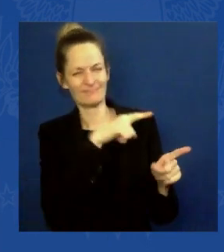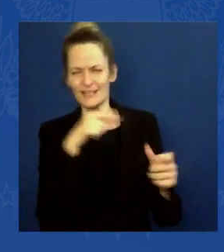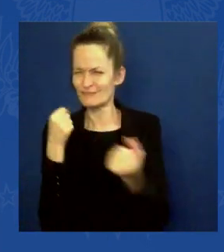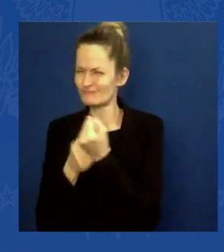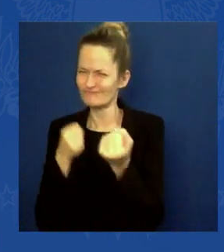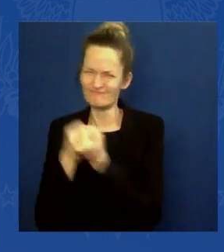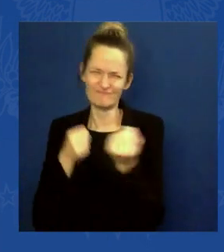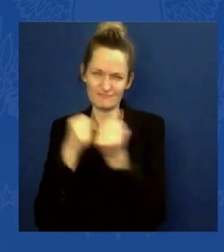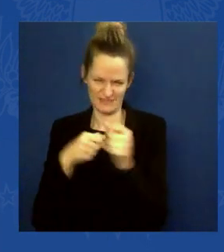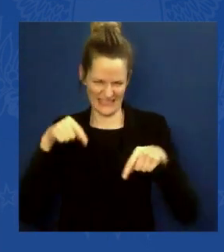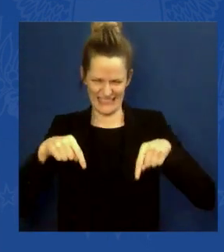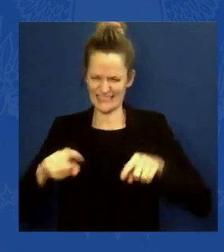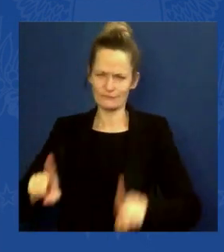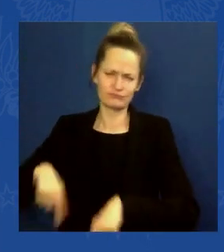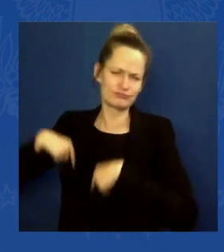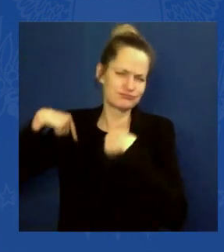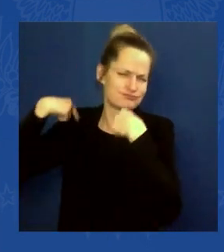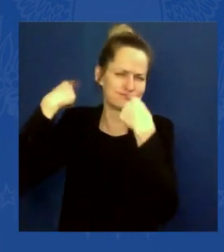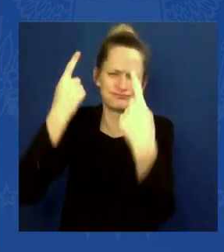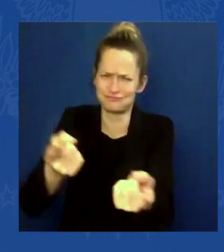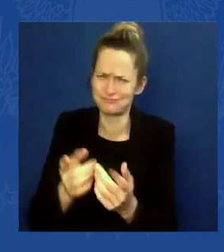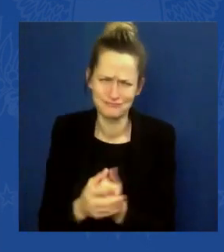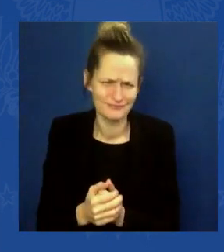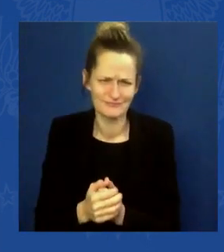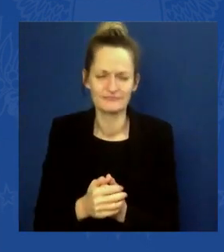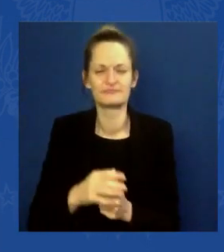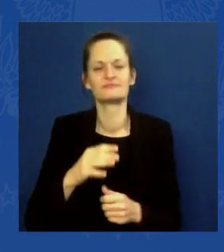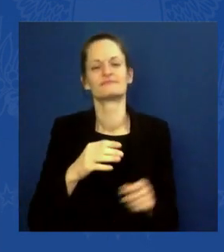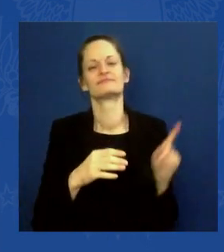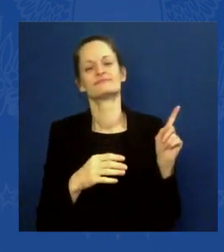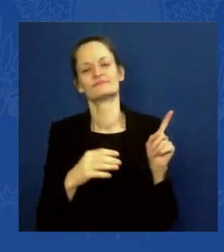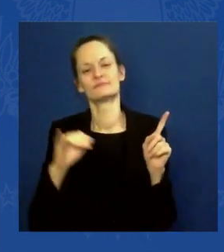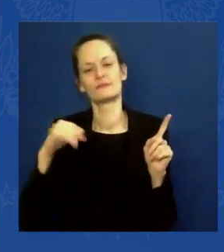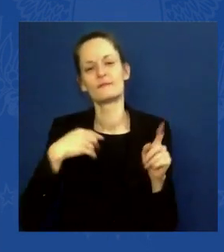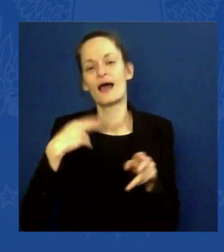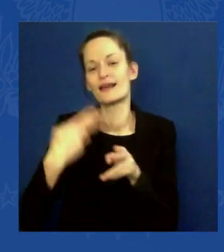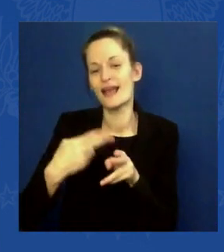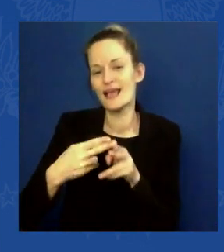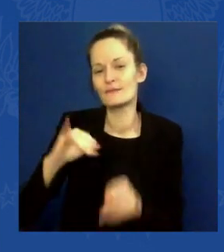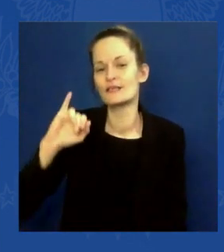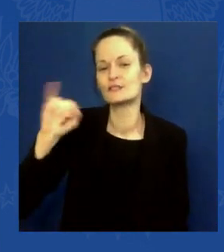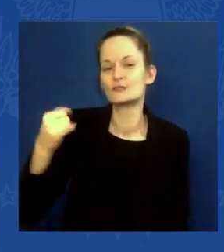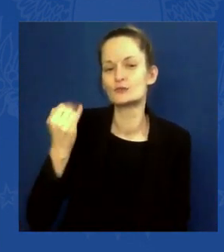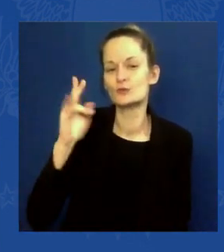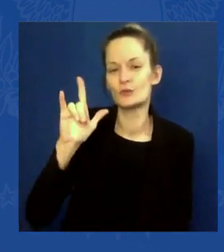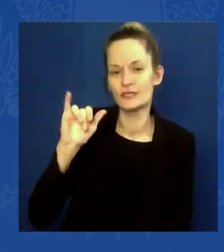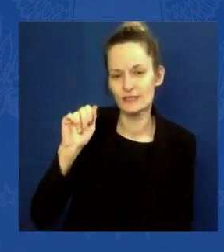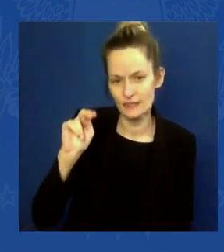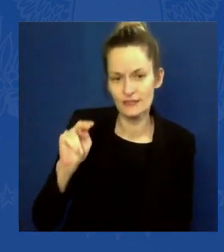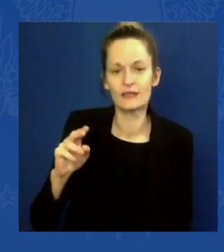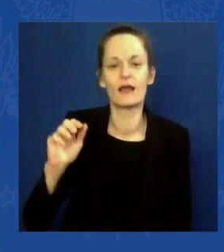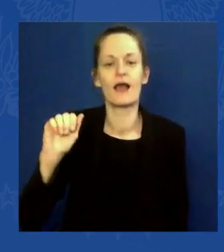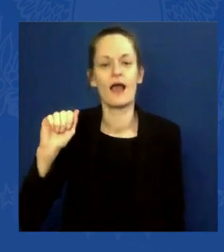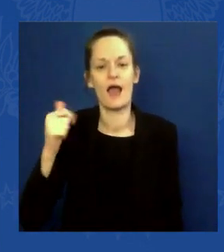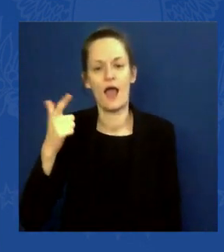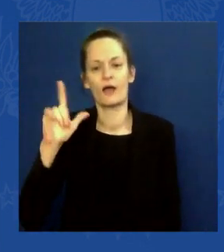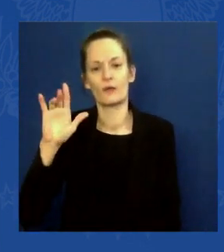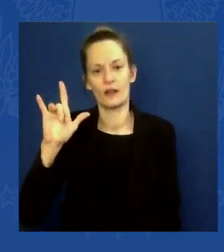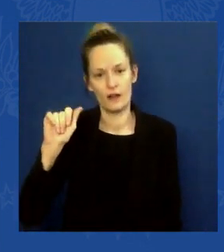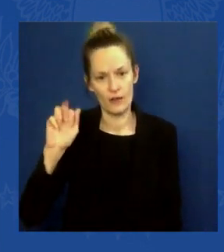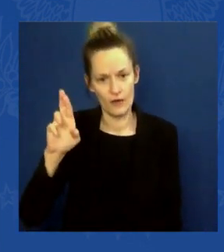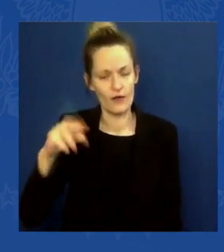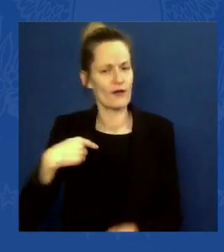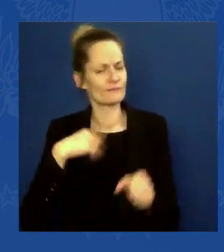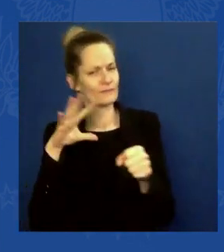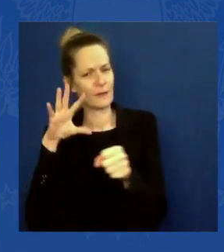My name is Julian Aguilar, and I am a proud member of the International Brotherhood of Electrical Workers, Locals number 68. My father and two